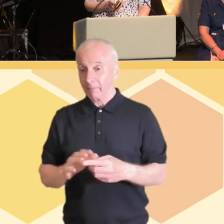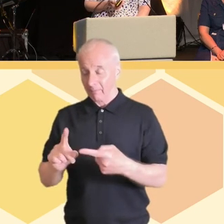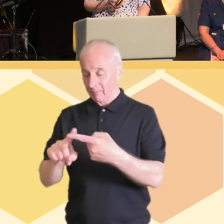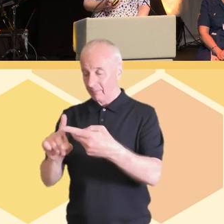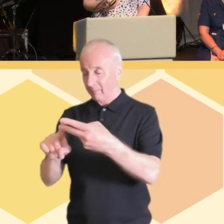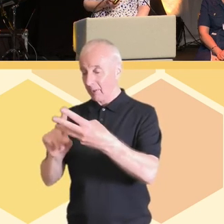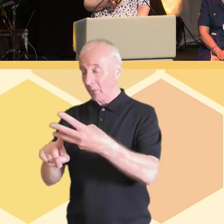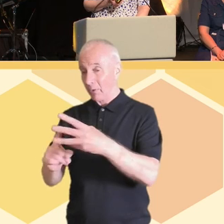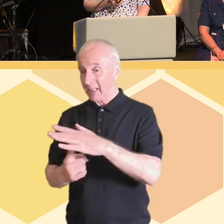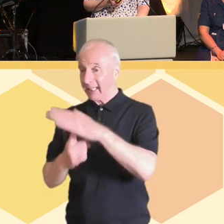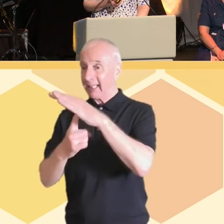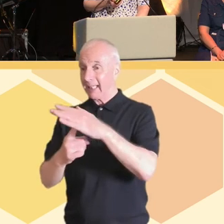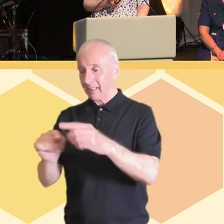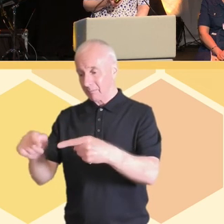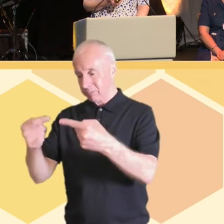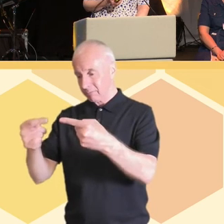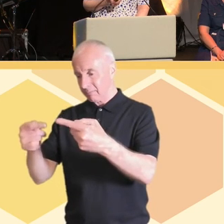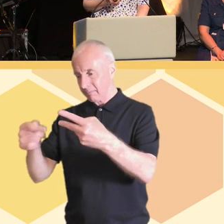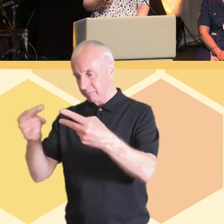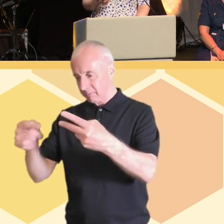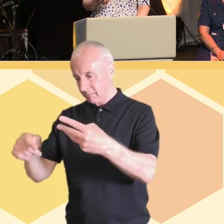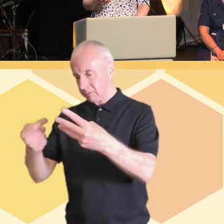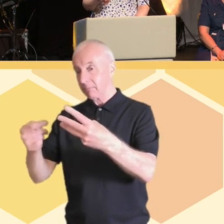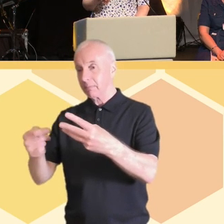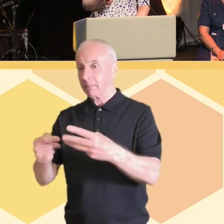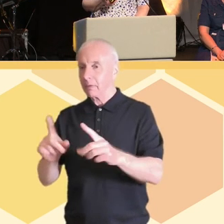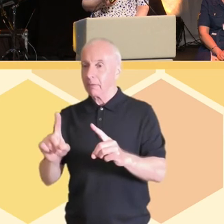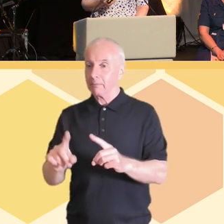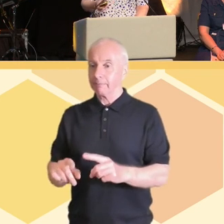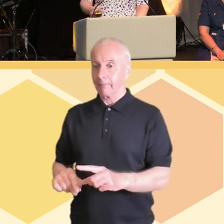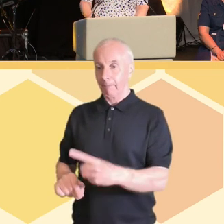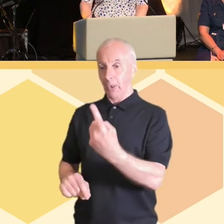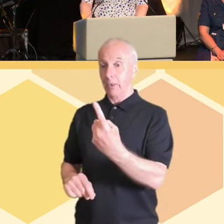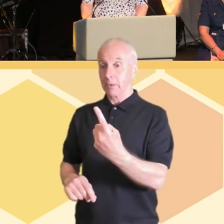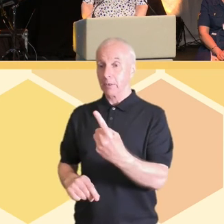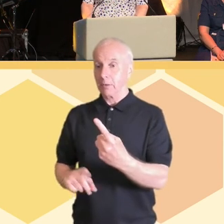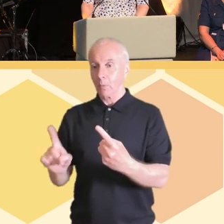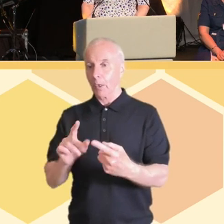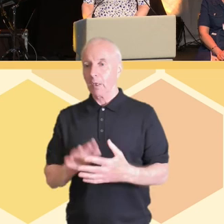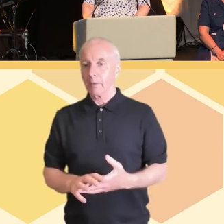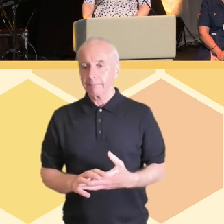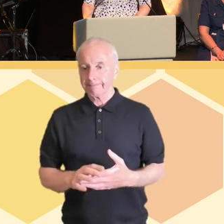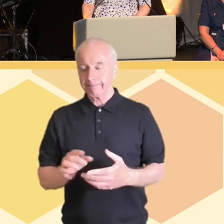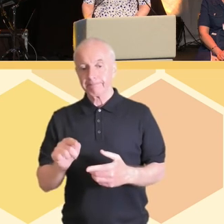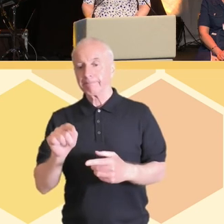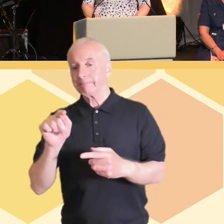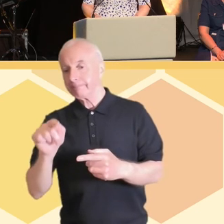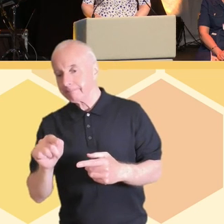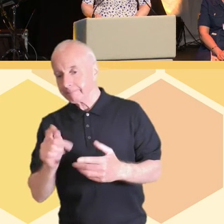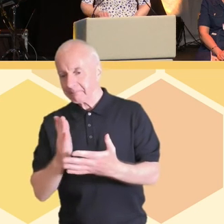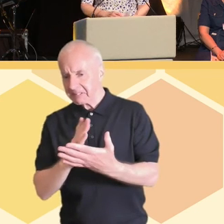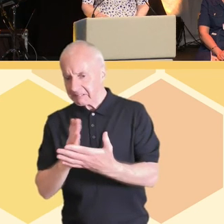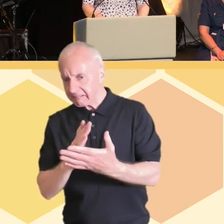challenges that I want to share today. And the first one is this. We face the challenge of the